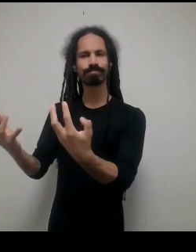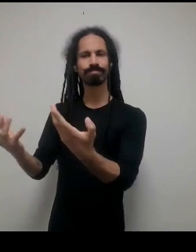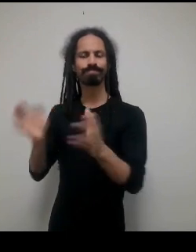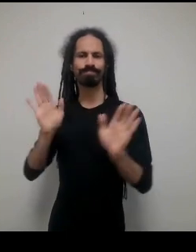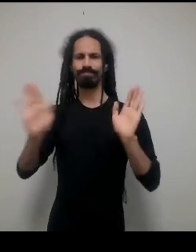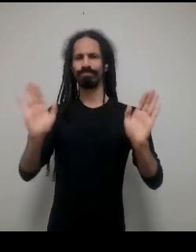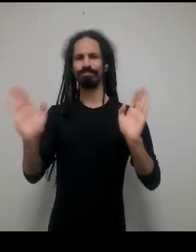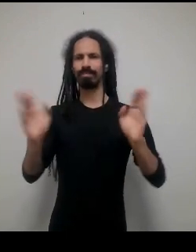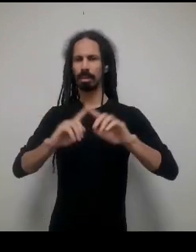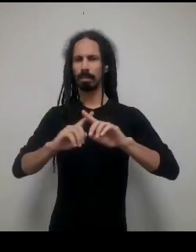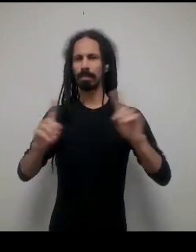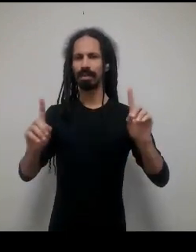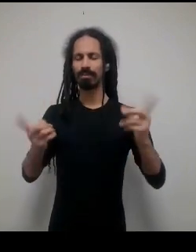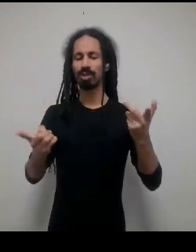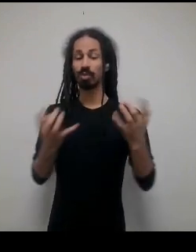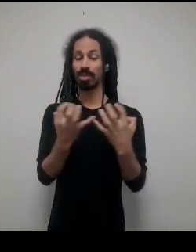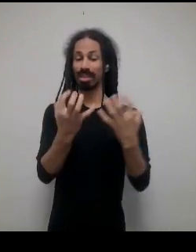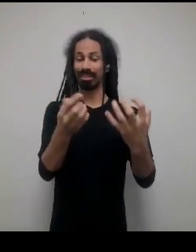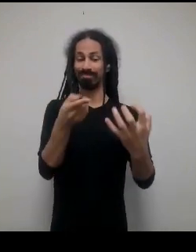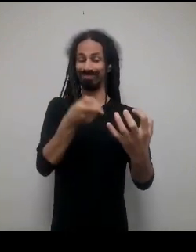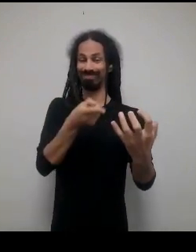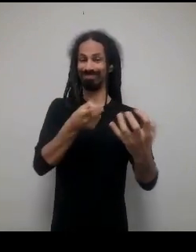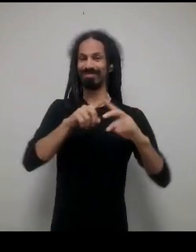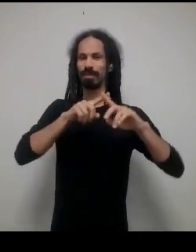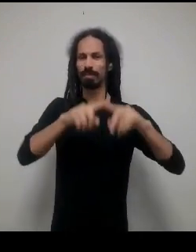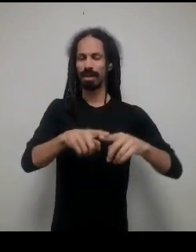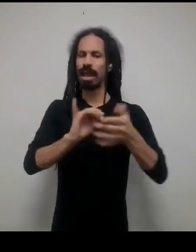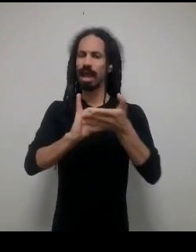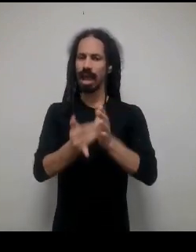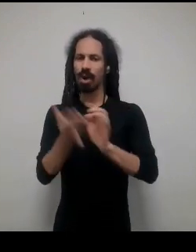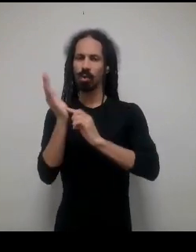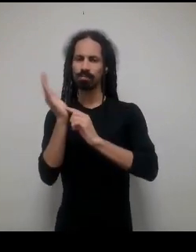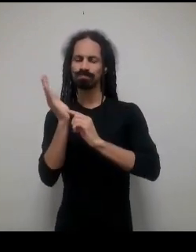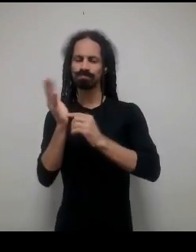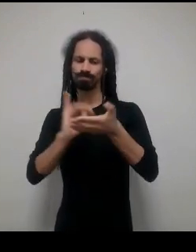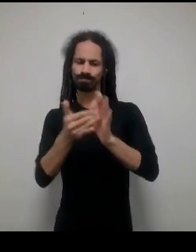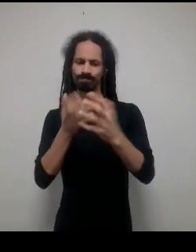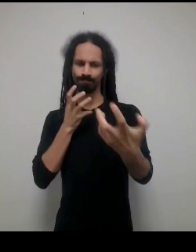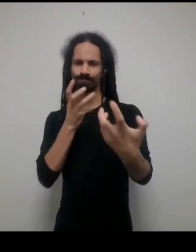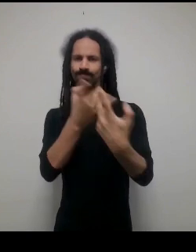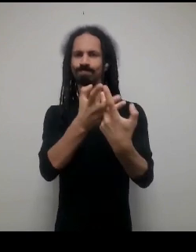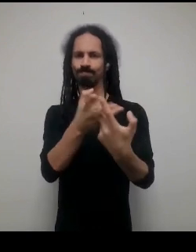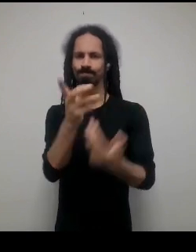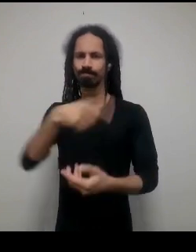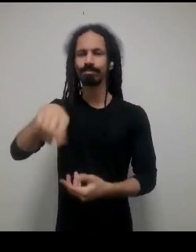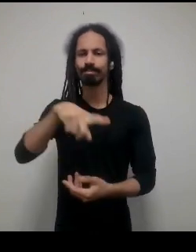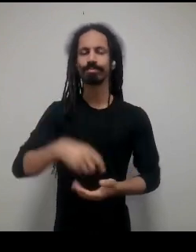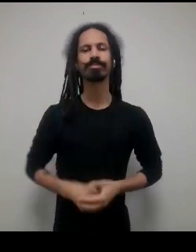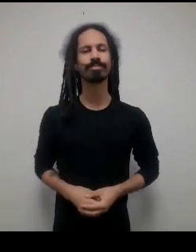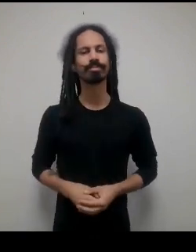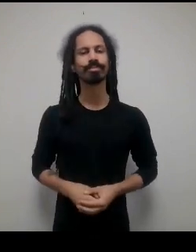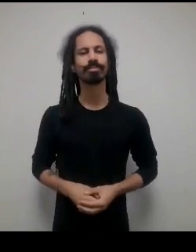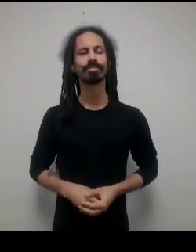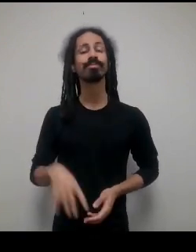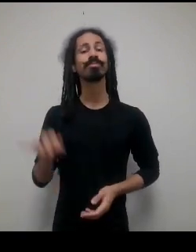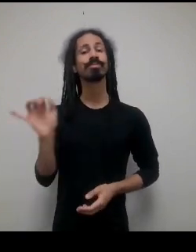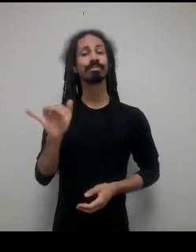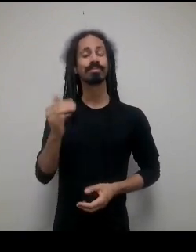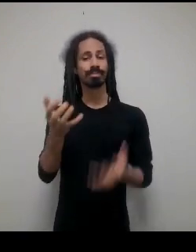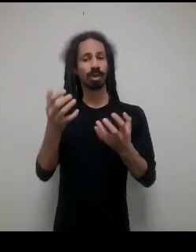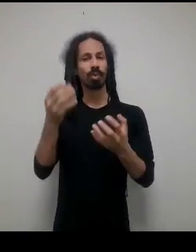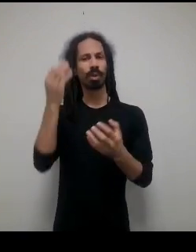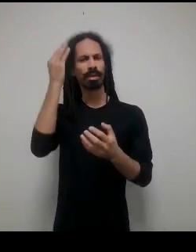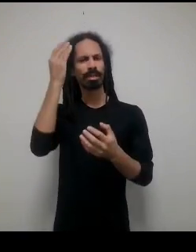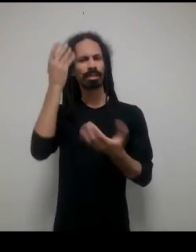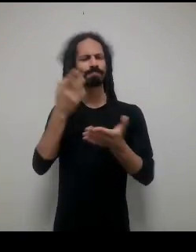will determine what type of vocabulary and tone would be appropriate. We also want to ask ourselves what the objective